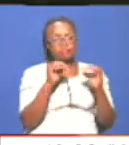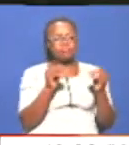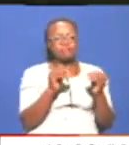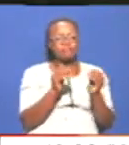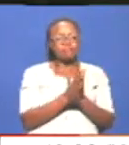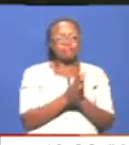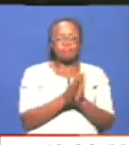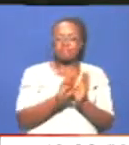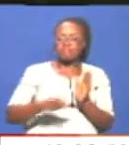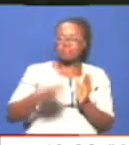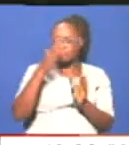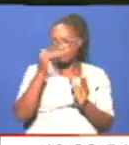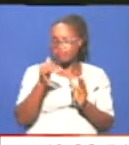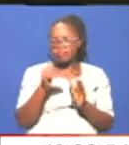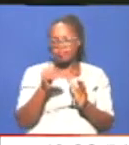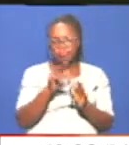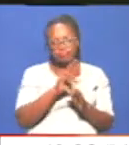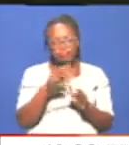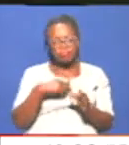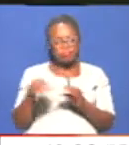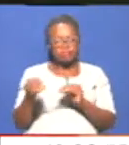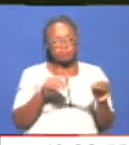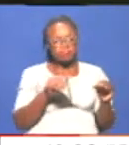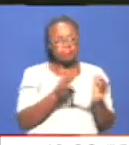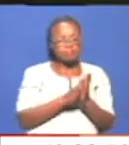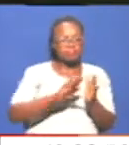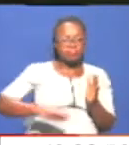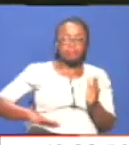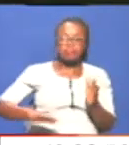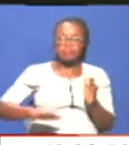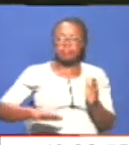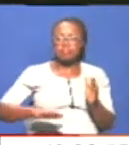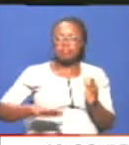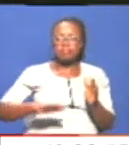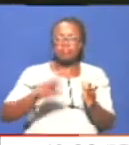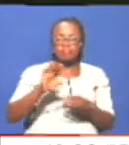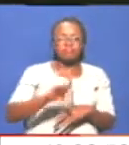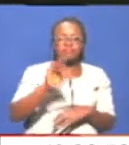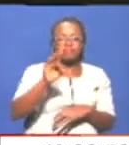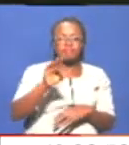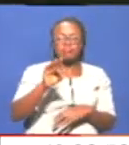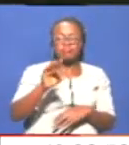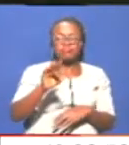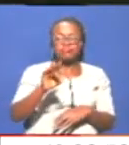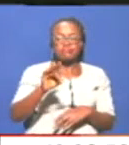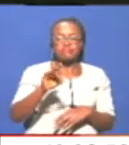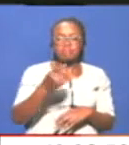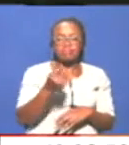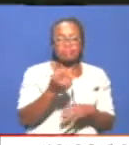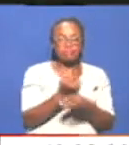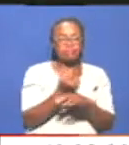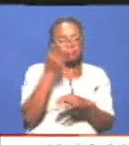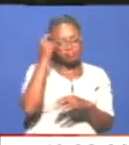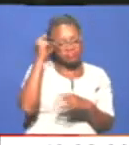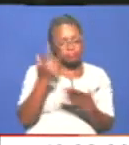delay, because you've already seen my move, and because of the delay in that move being picked, I have a few more seconds to think.